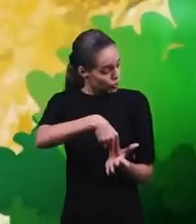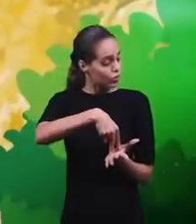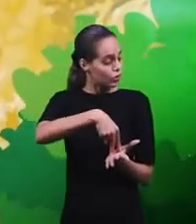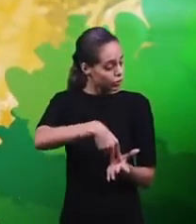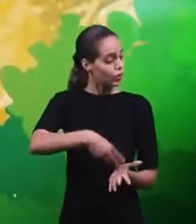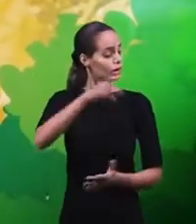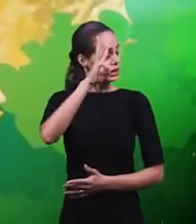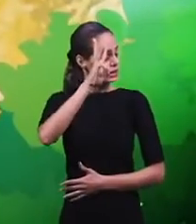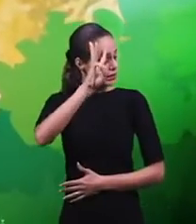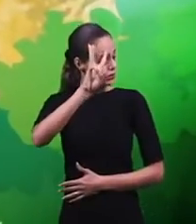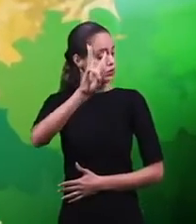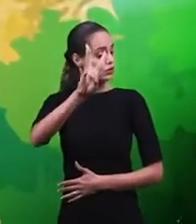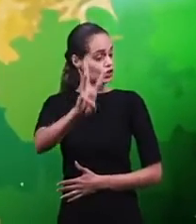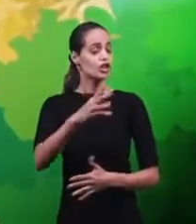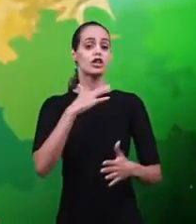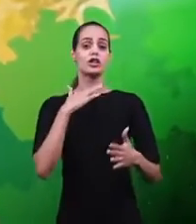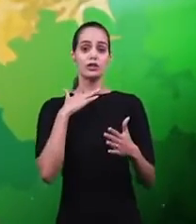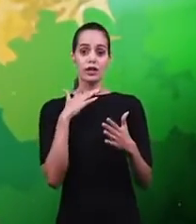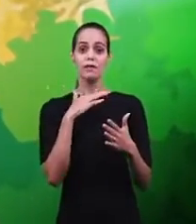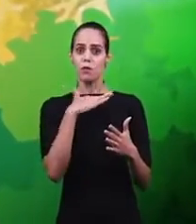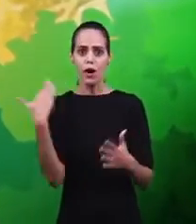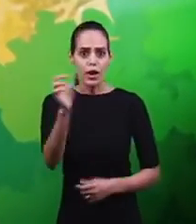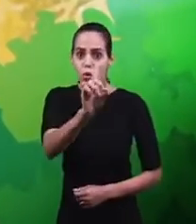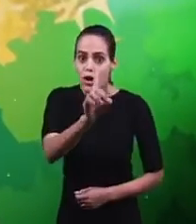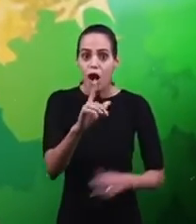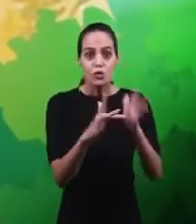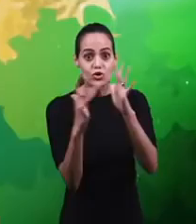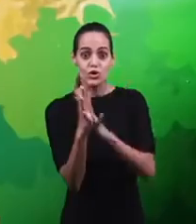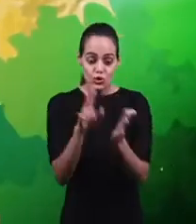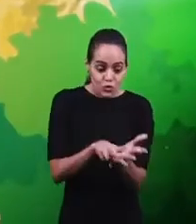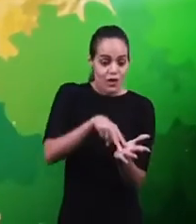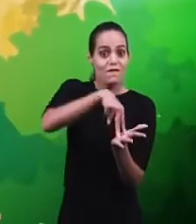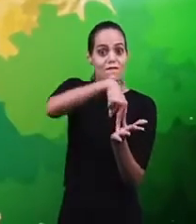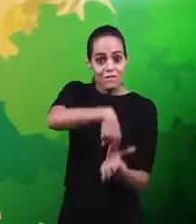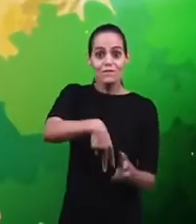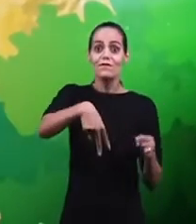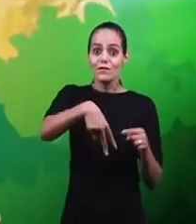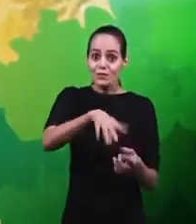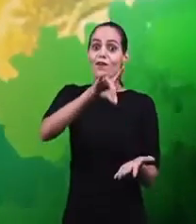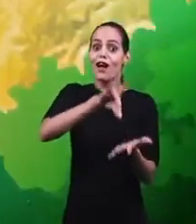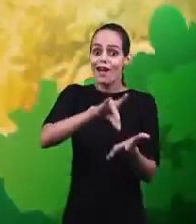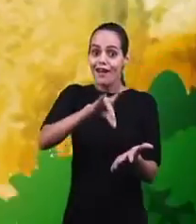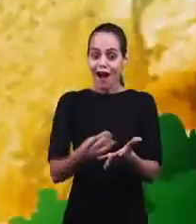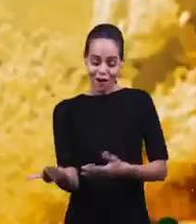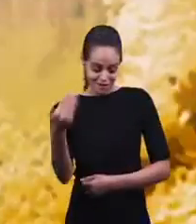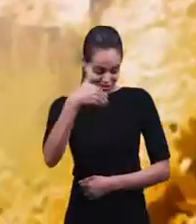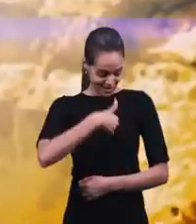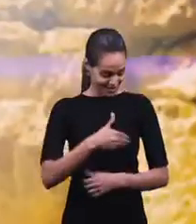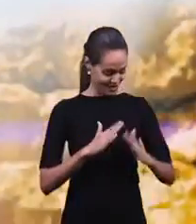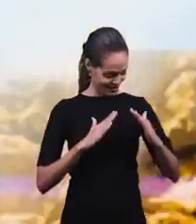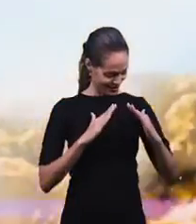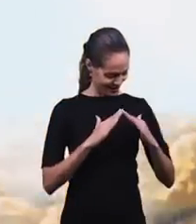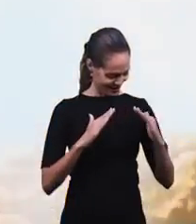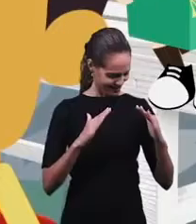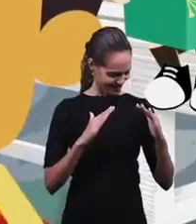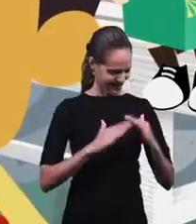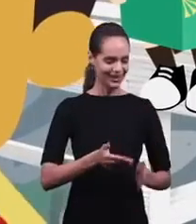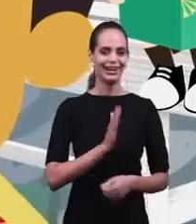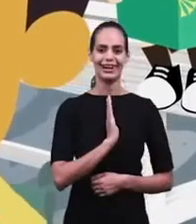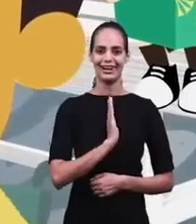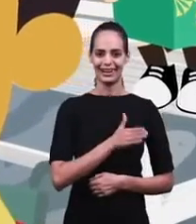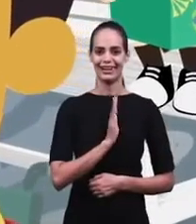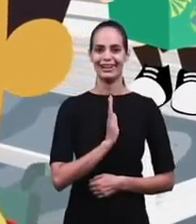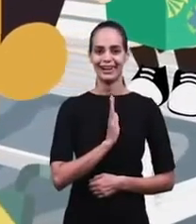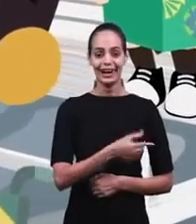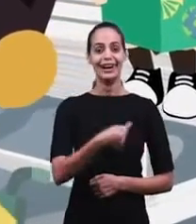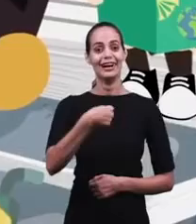ressuscitou ao terceiro dia. Está vivo e reina em meu viver.